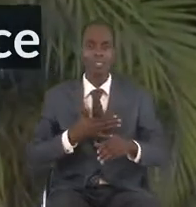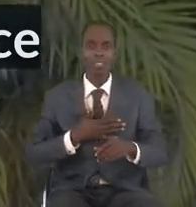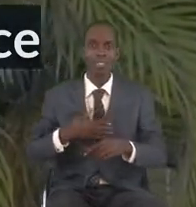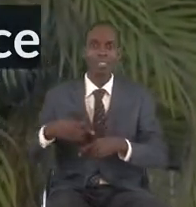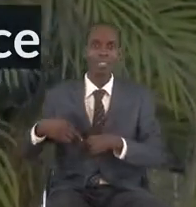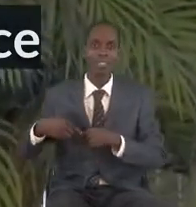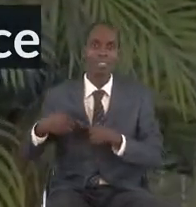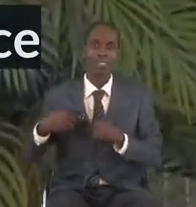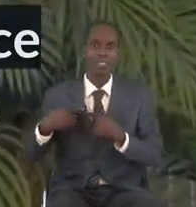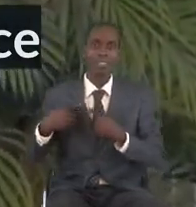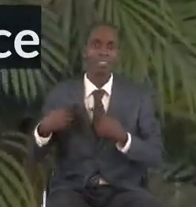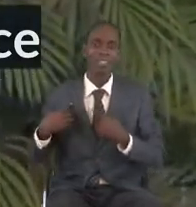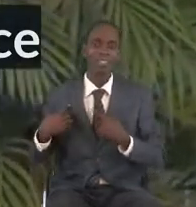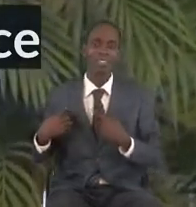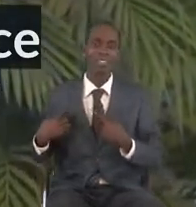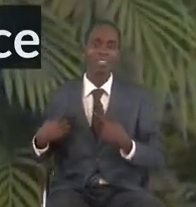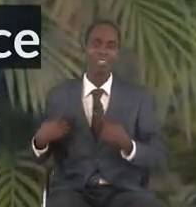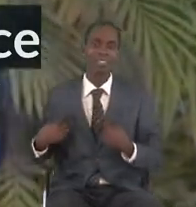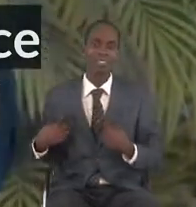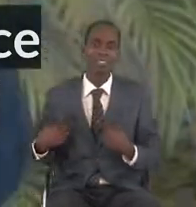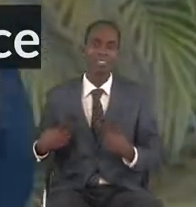my